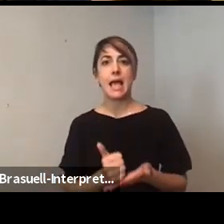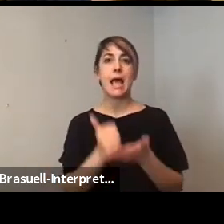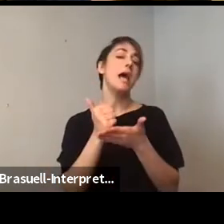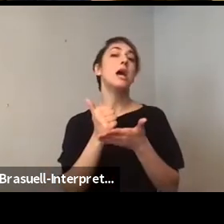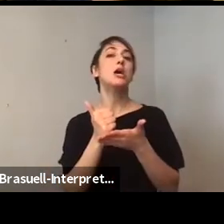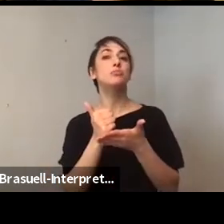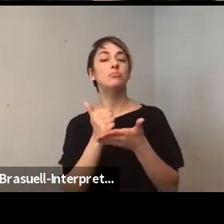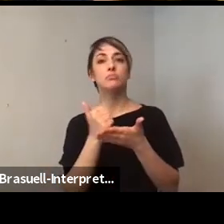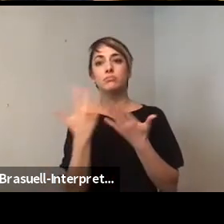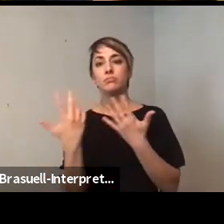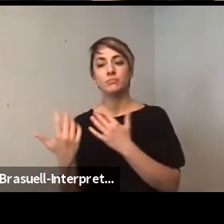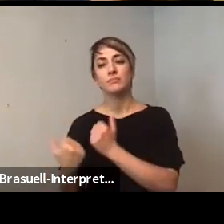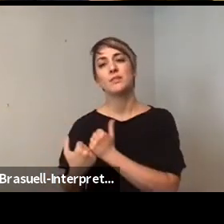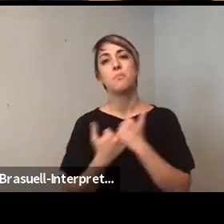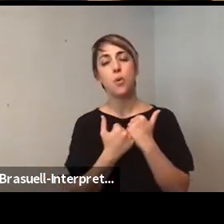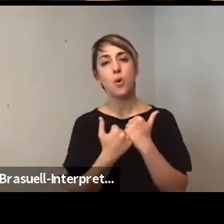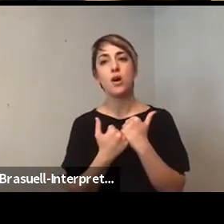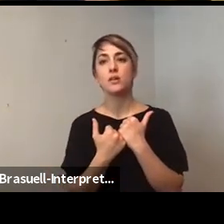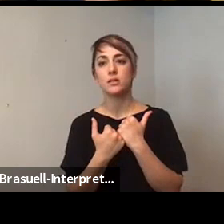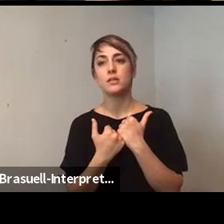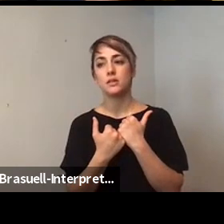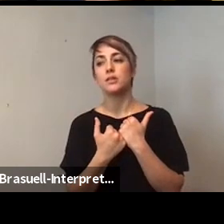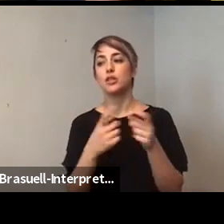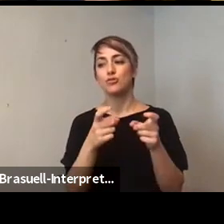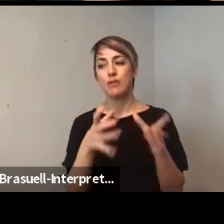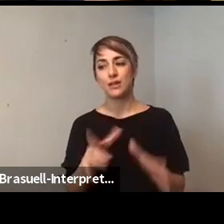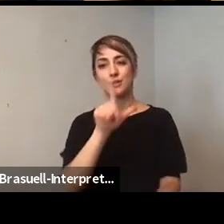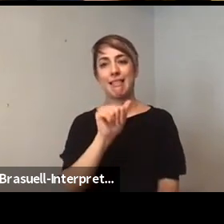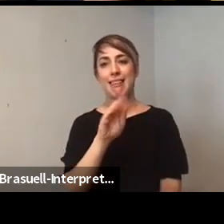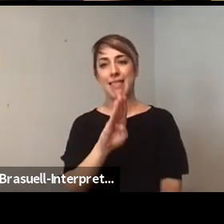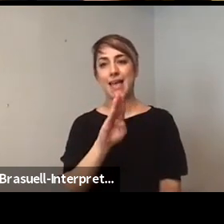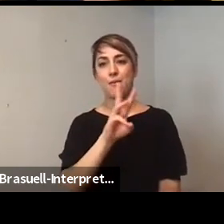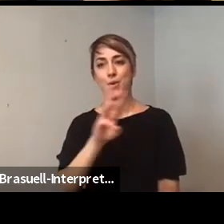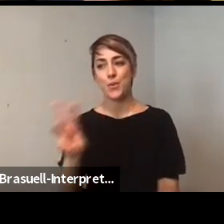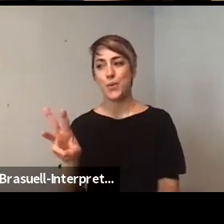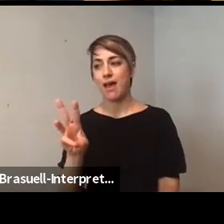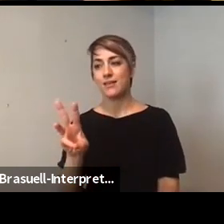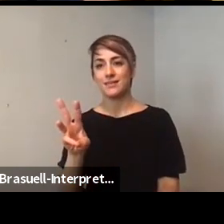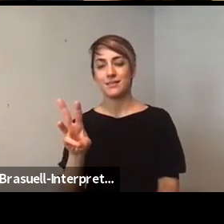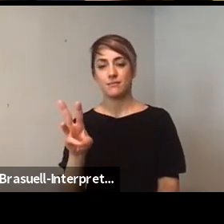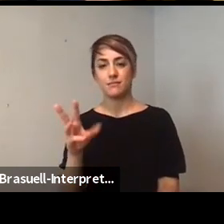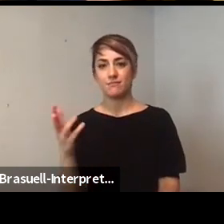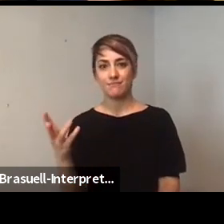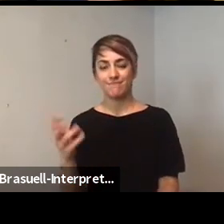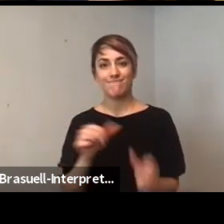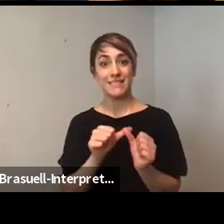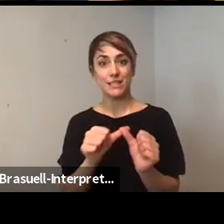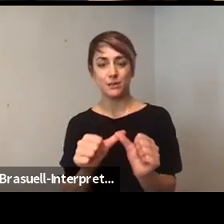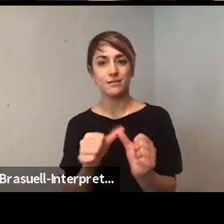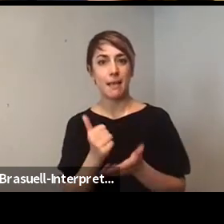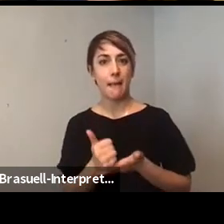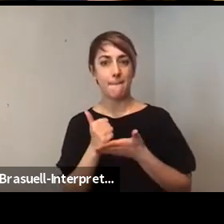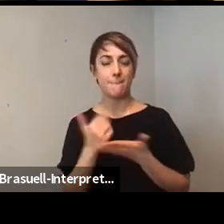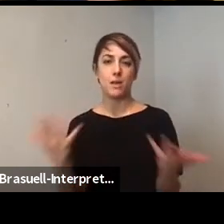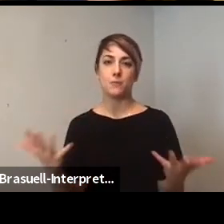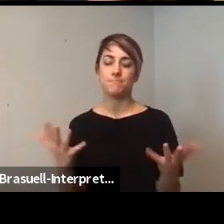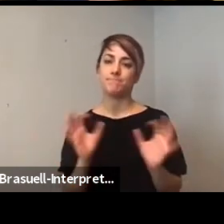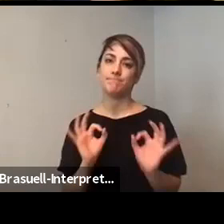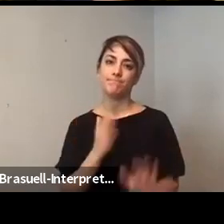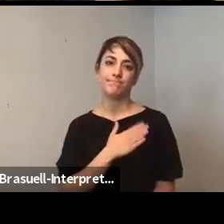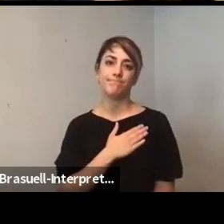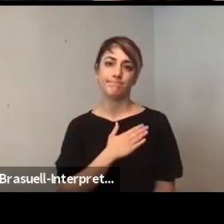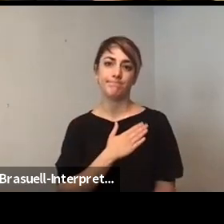selfless support over many, many years. So we really are so grateful for them, especially during this difficult time. We